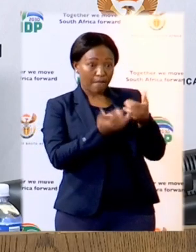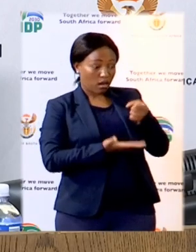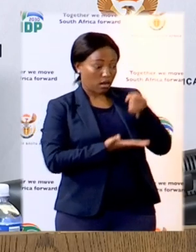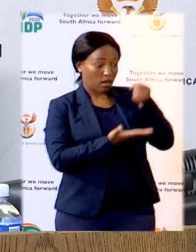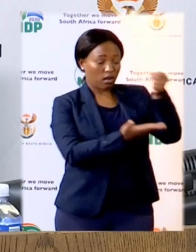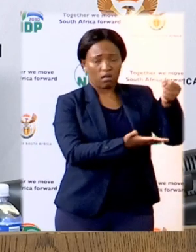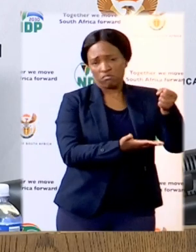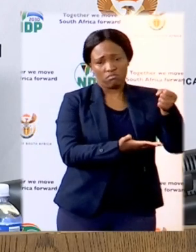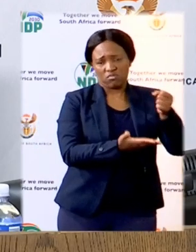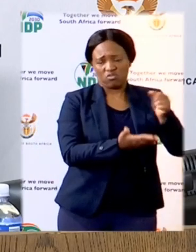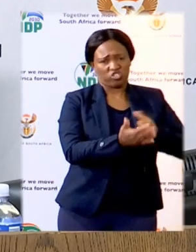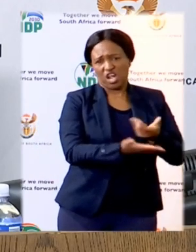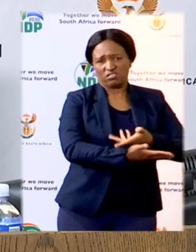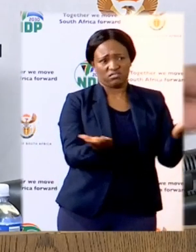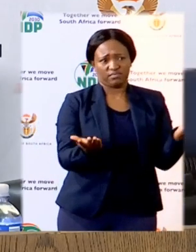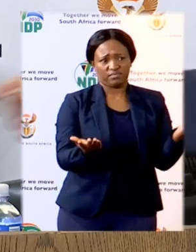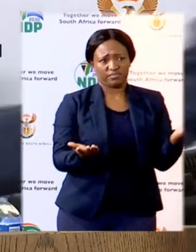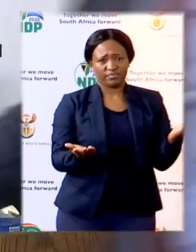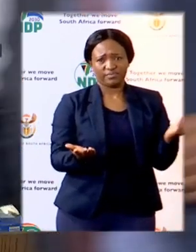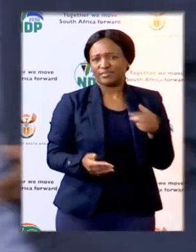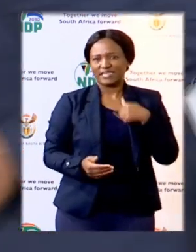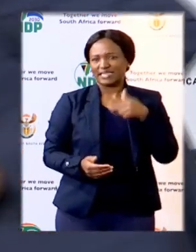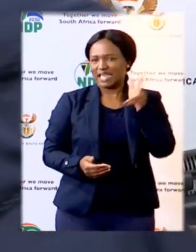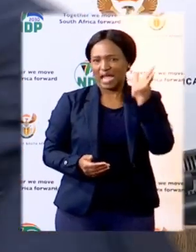Those monies we are paying.